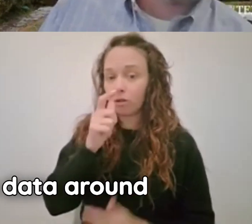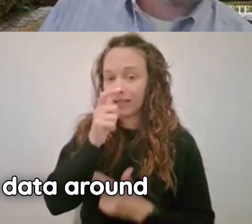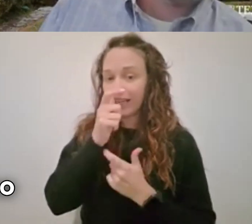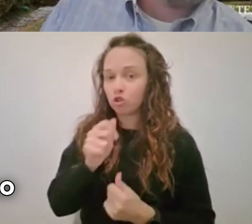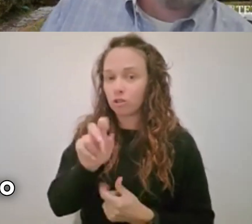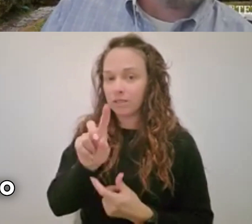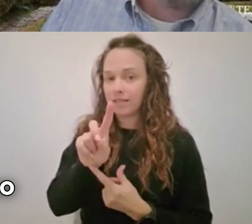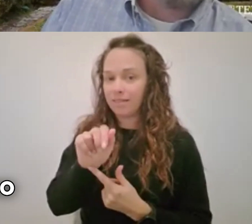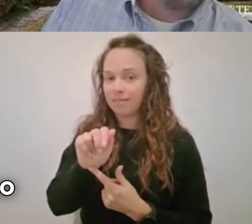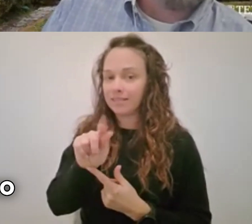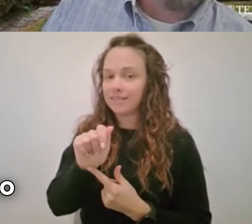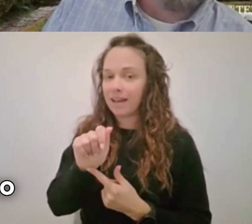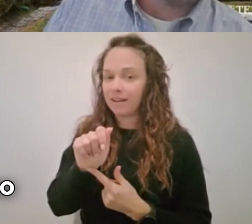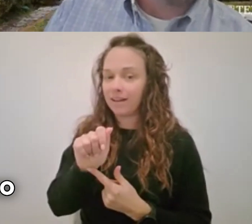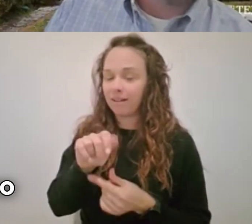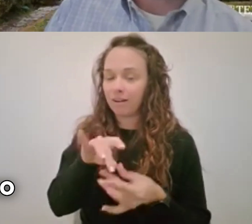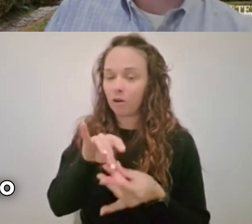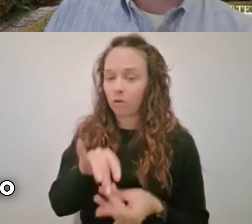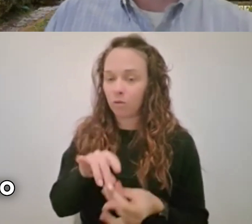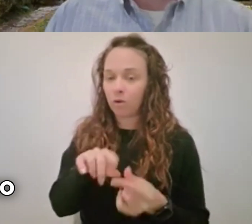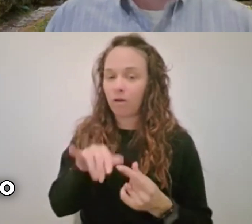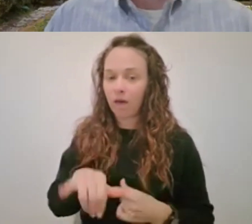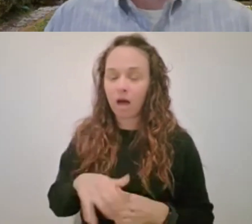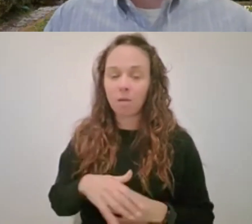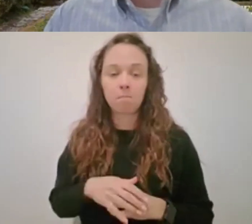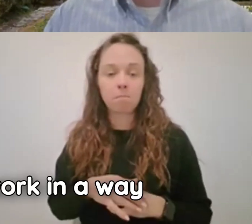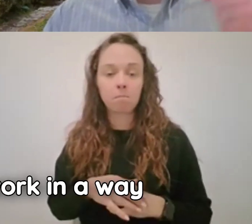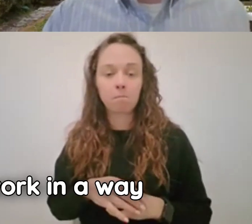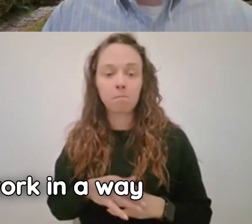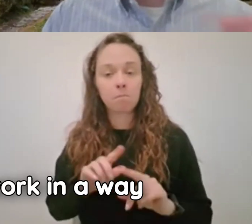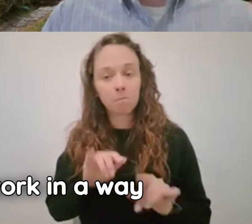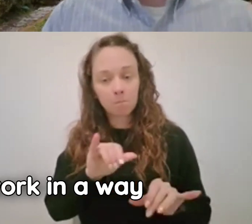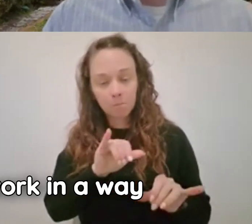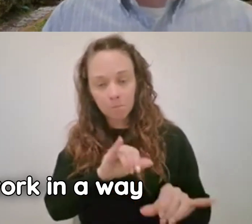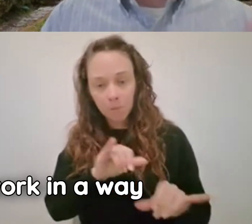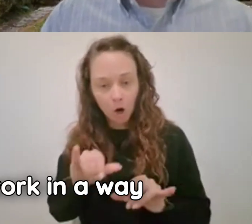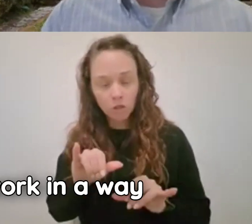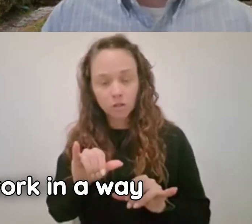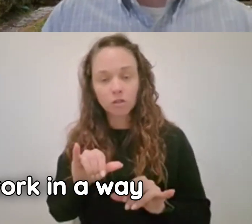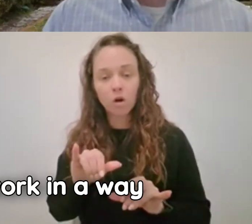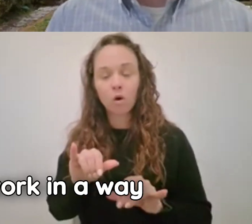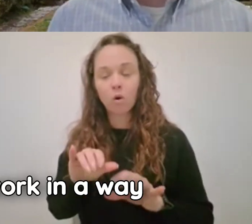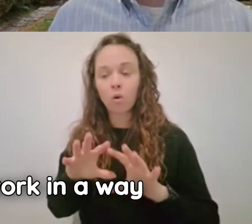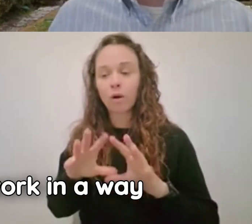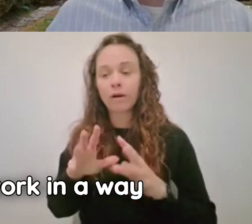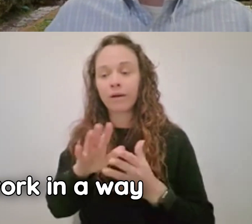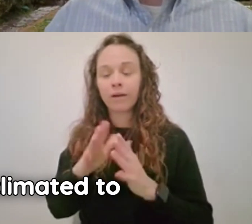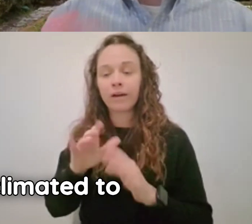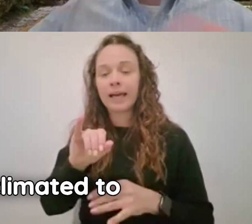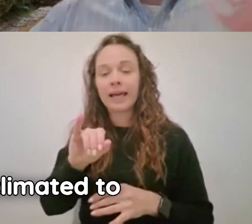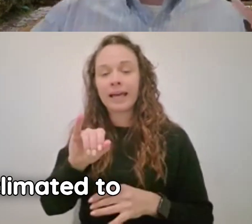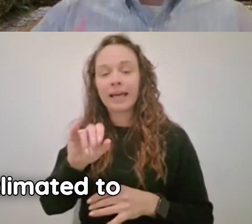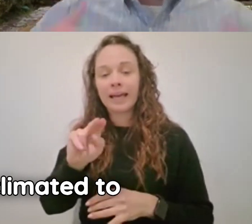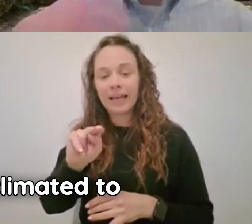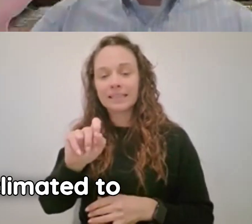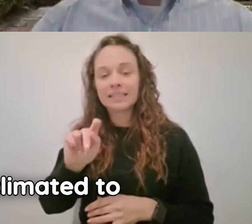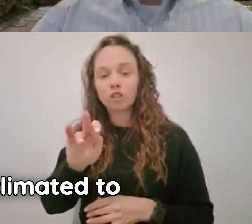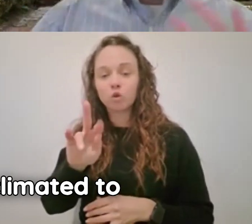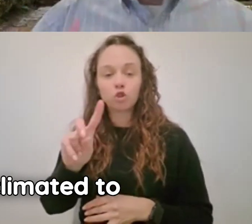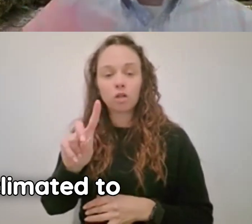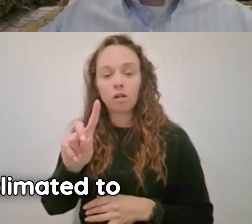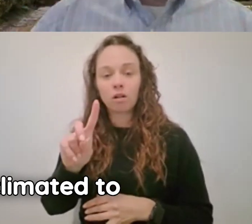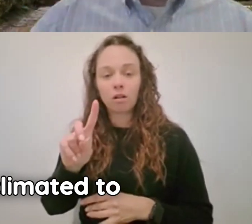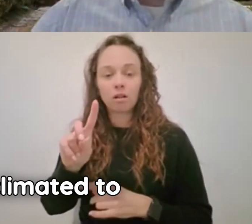data around this, and so but also institutionalizing this work in a way that gets